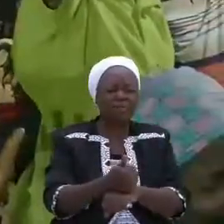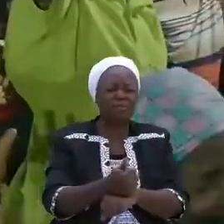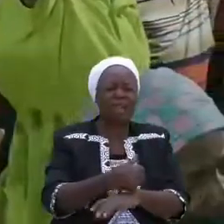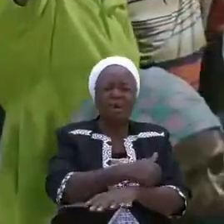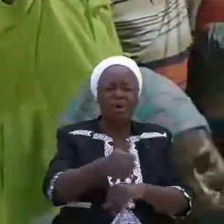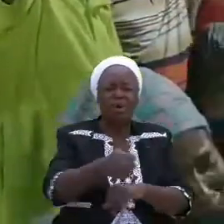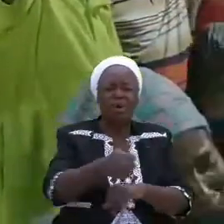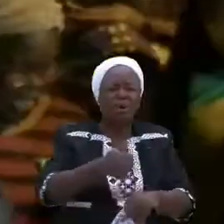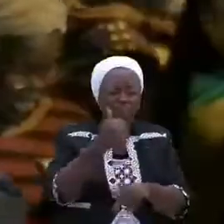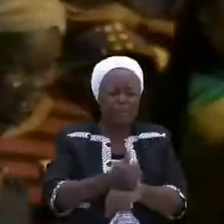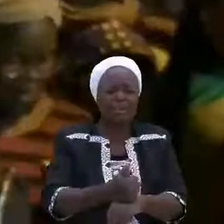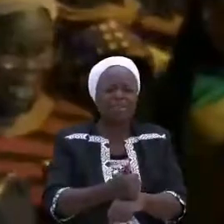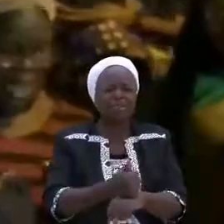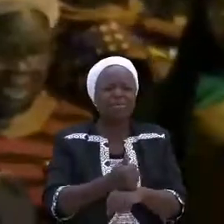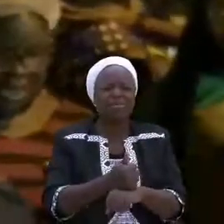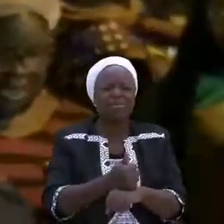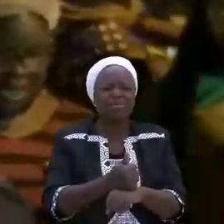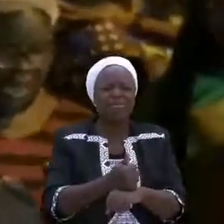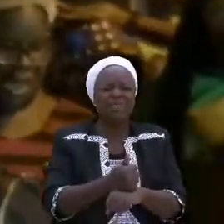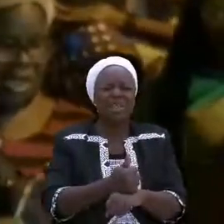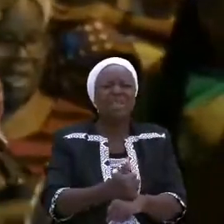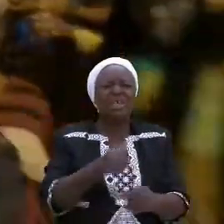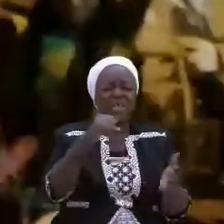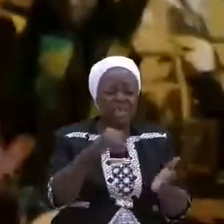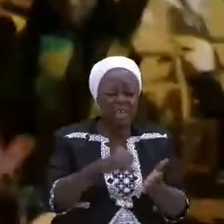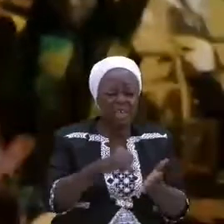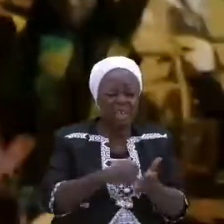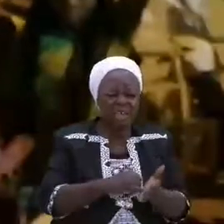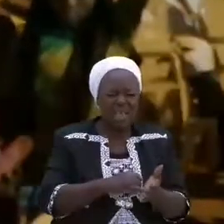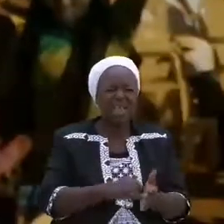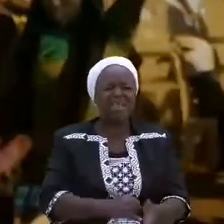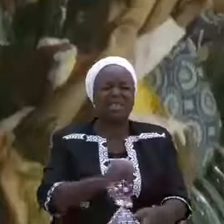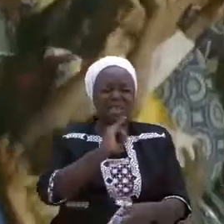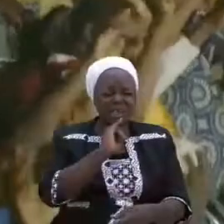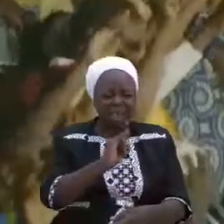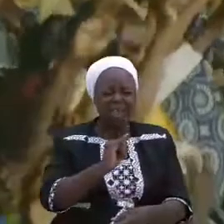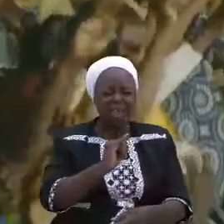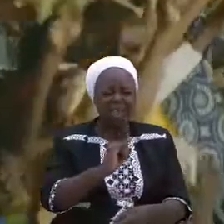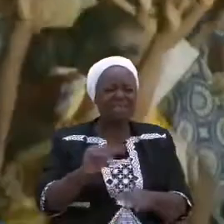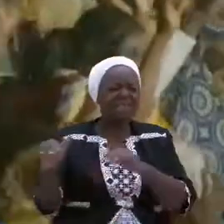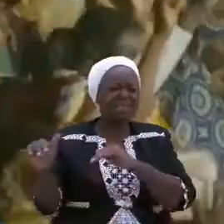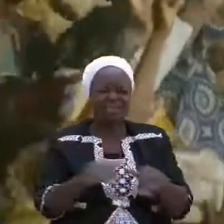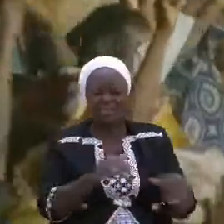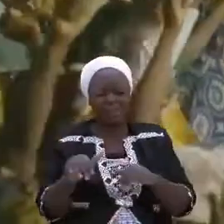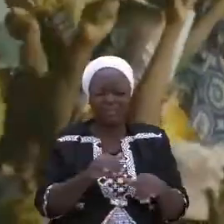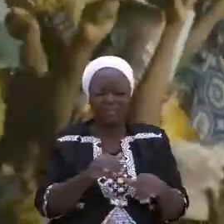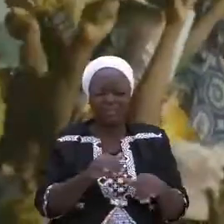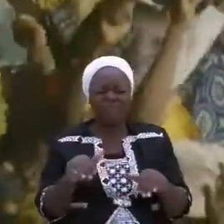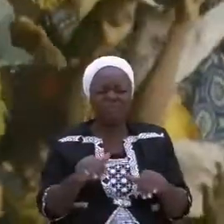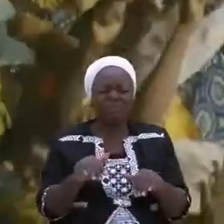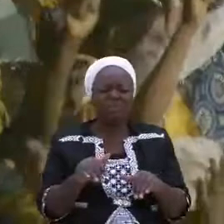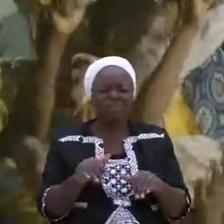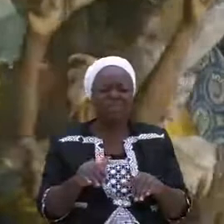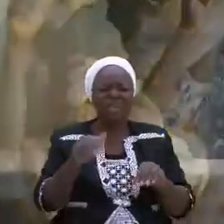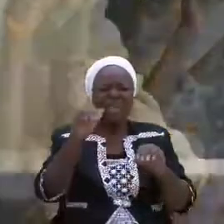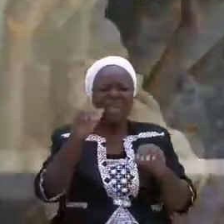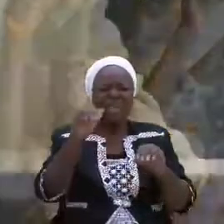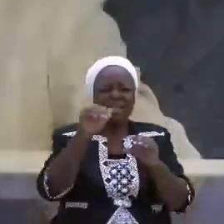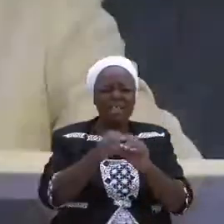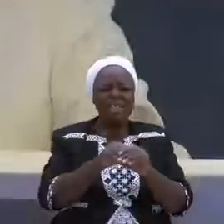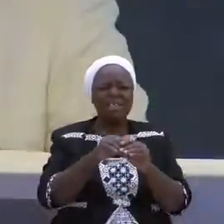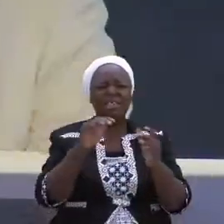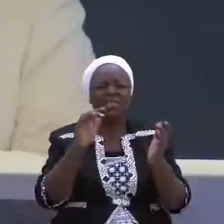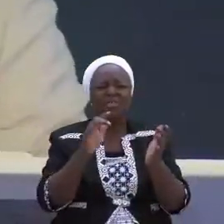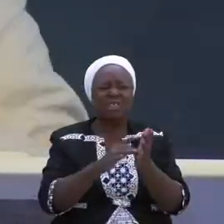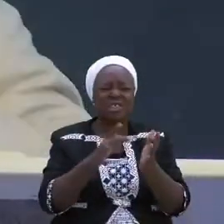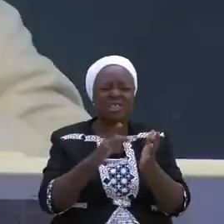confirmation age is done in jesus